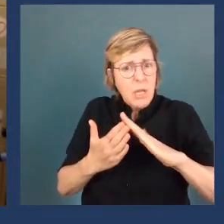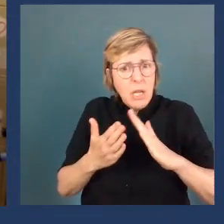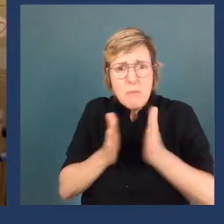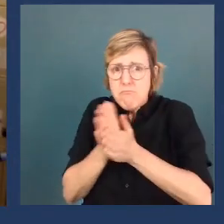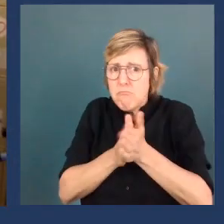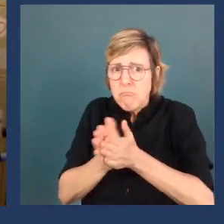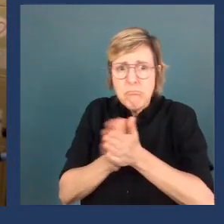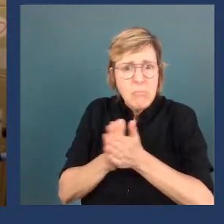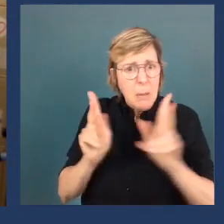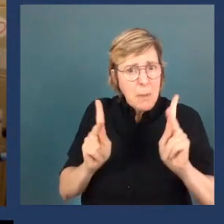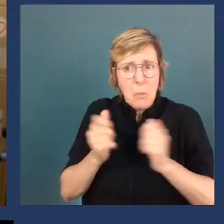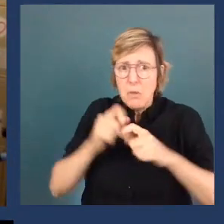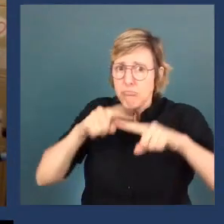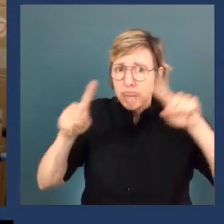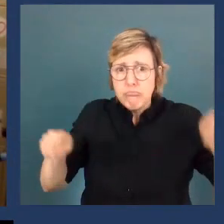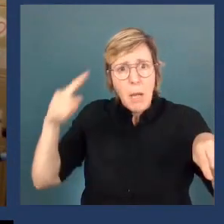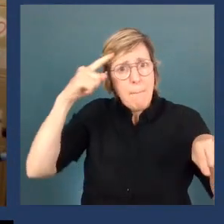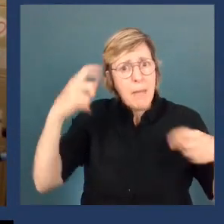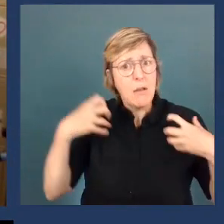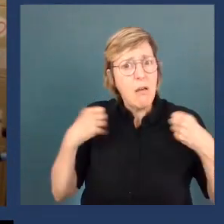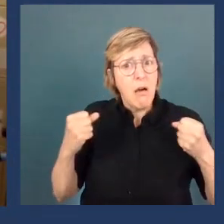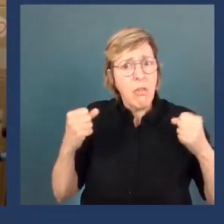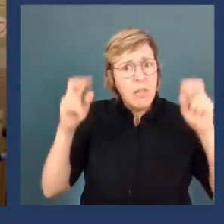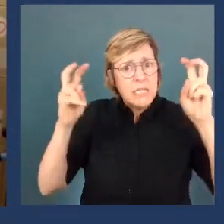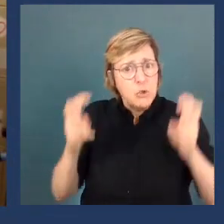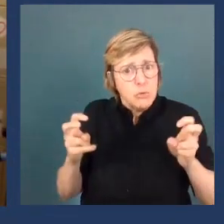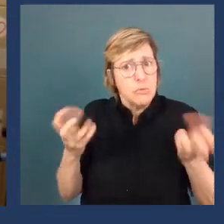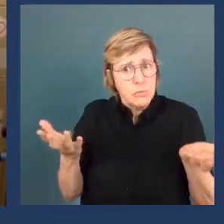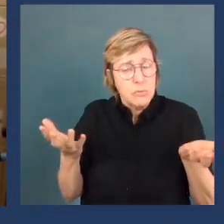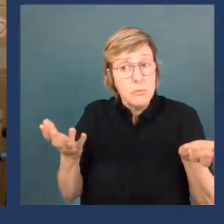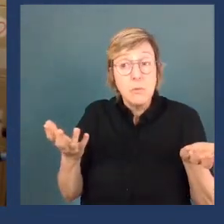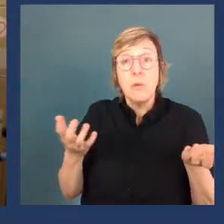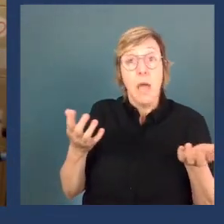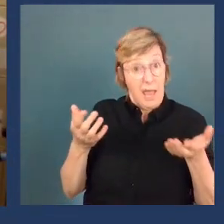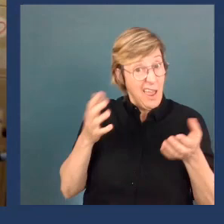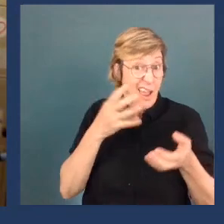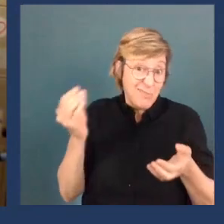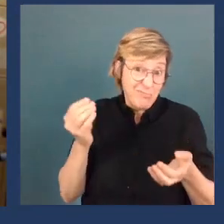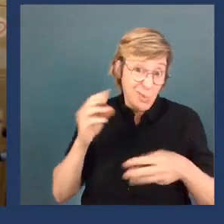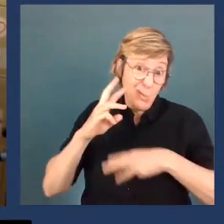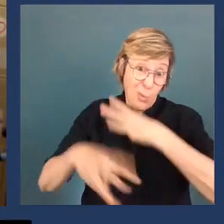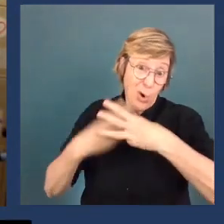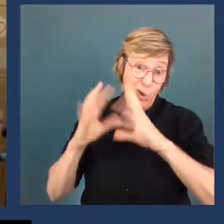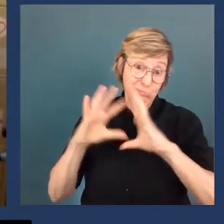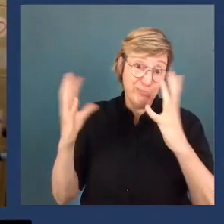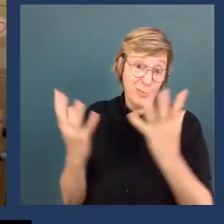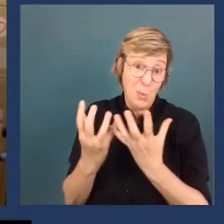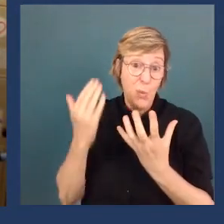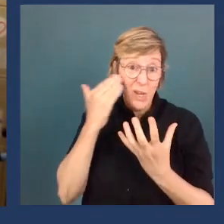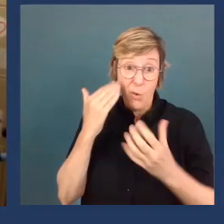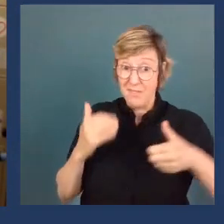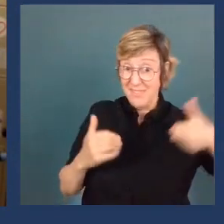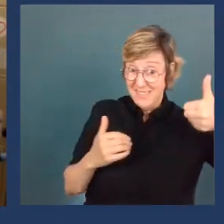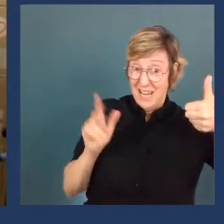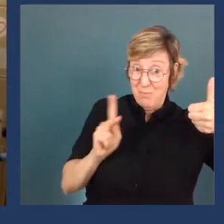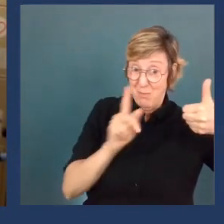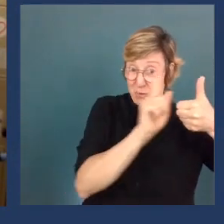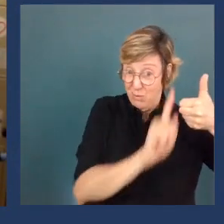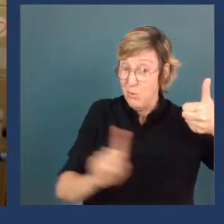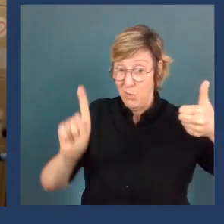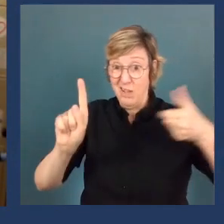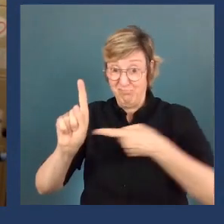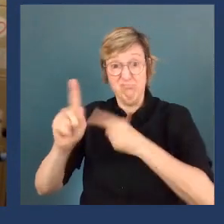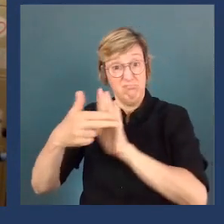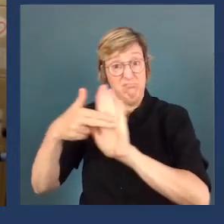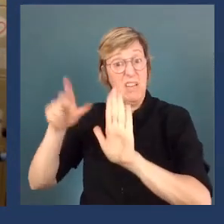with mental health conditions. And worldwide, we know that 1 in 10 people have been diagnosed with a